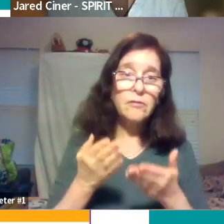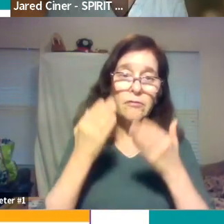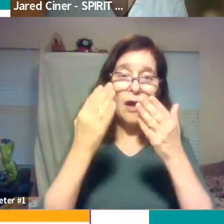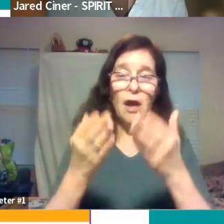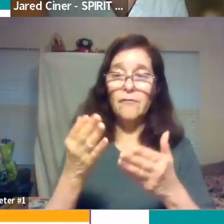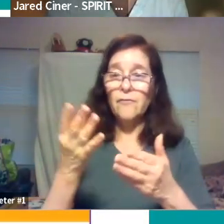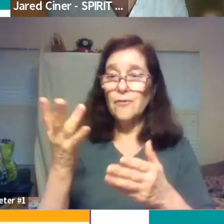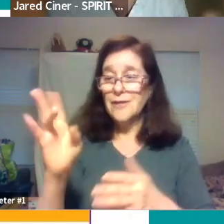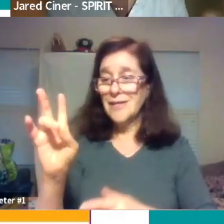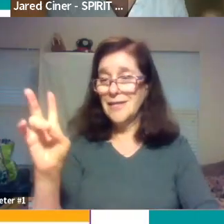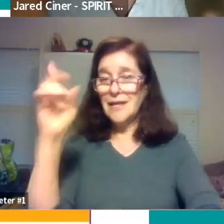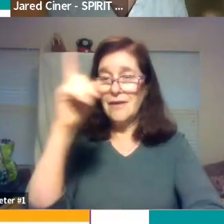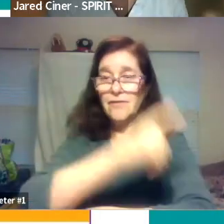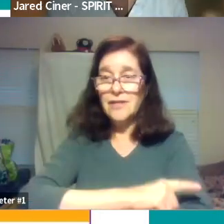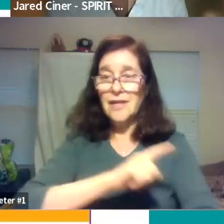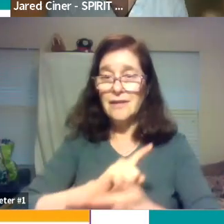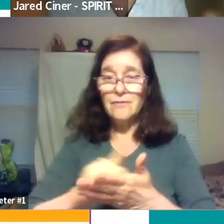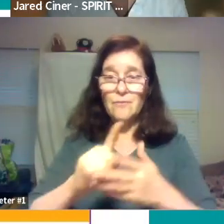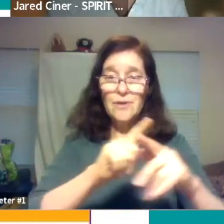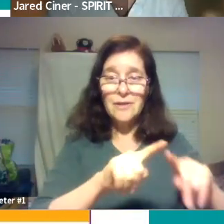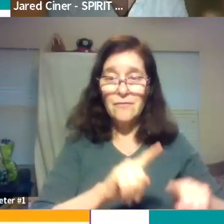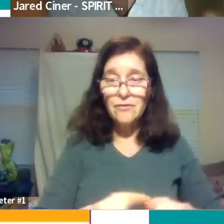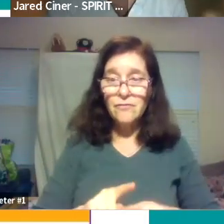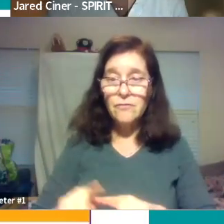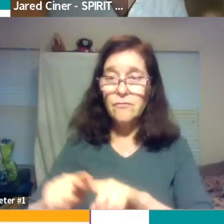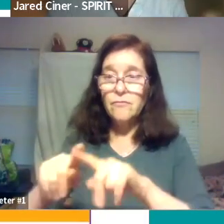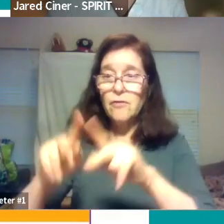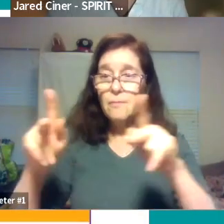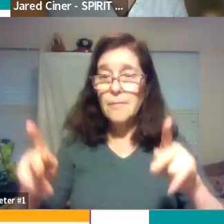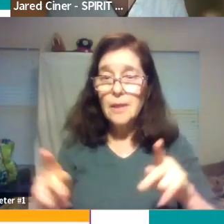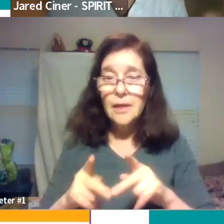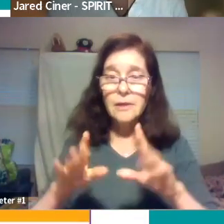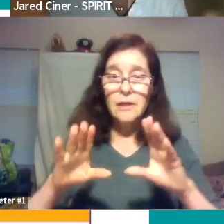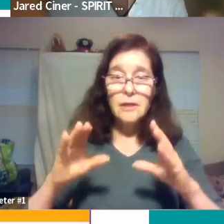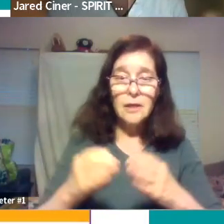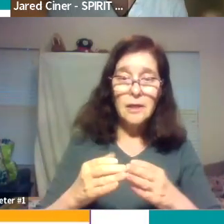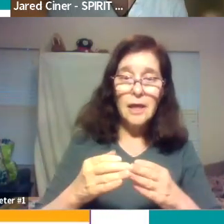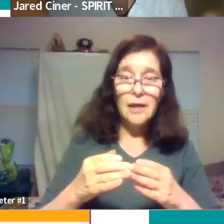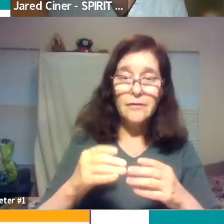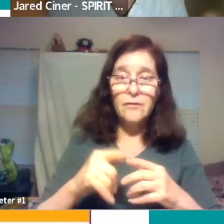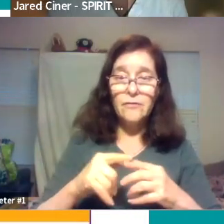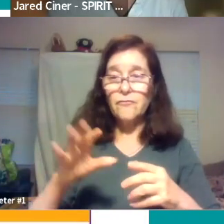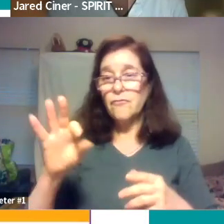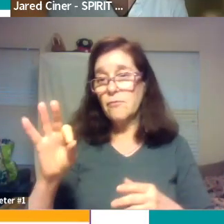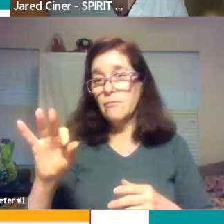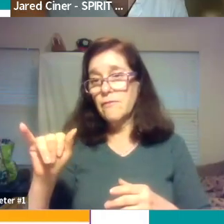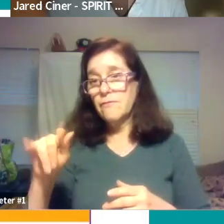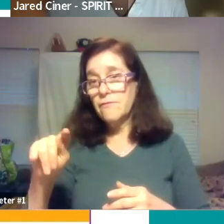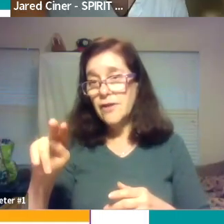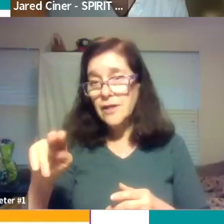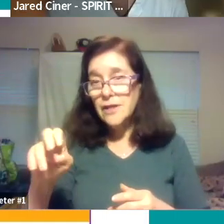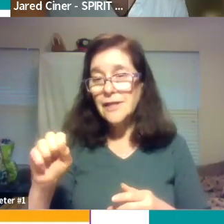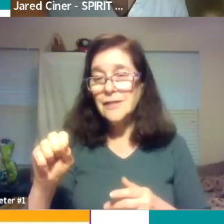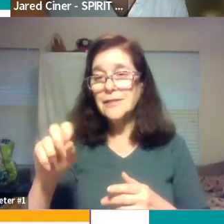days a week at a variety of different locations, and the classes range from fitness to